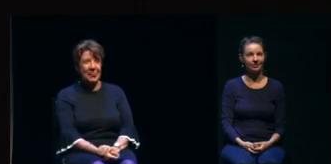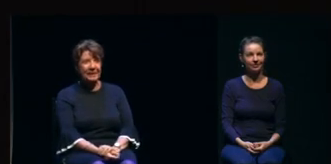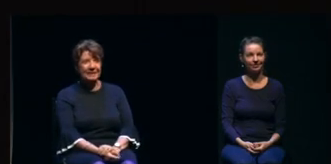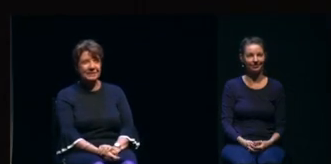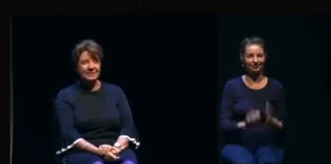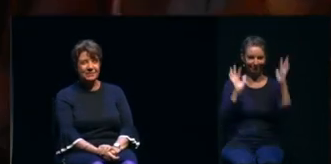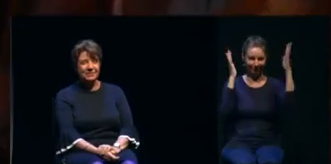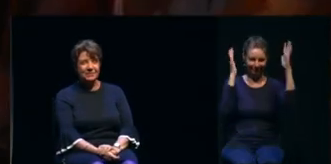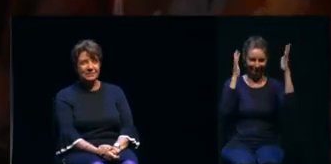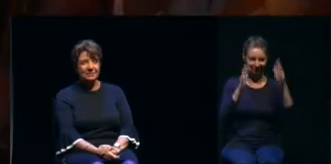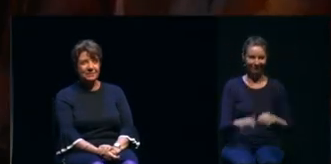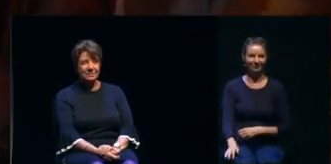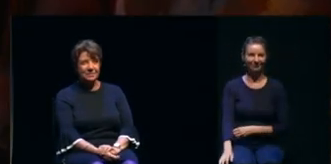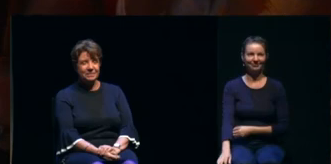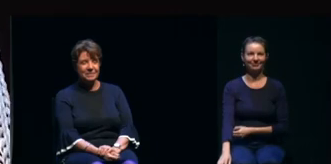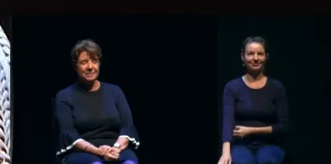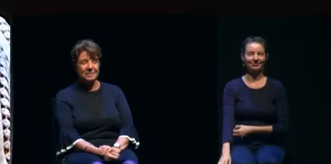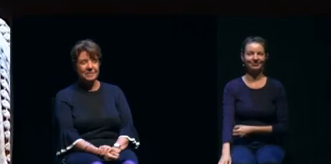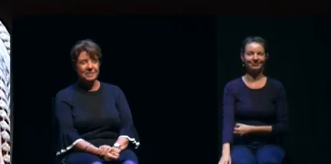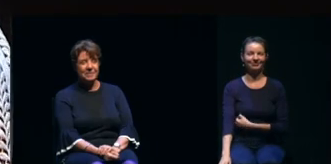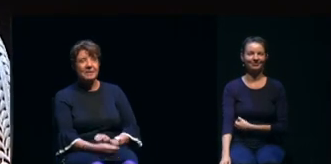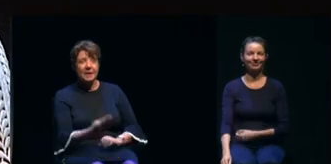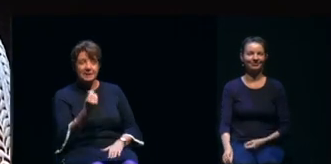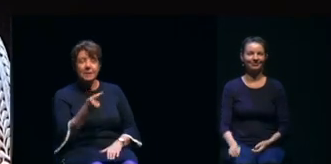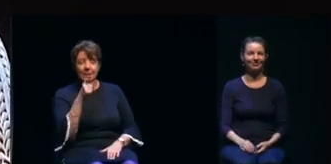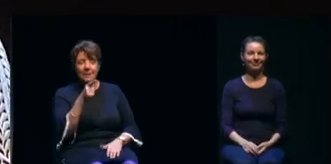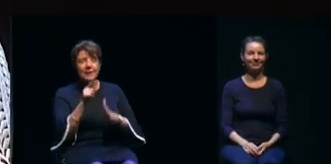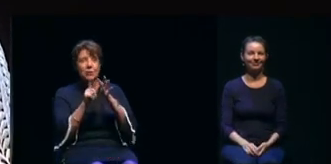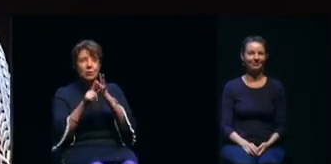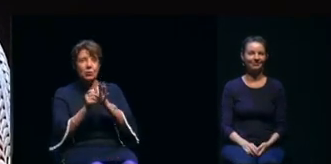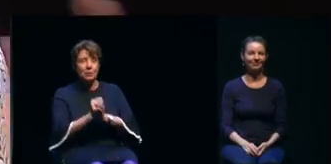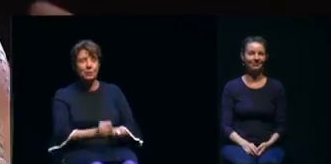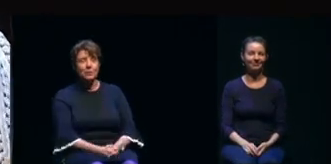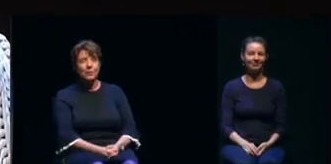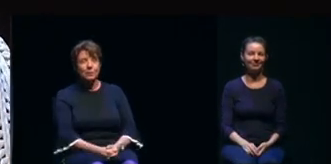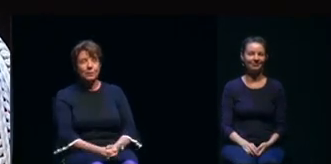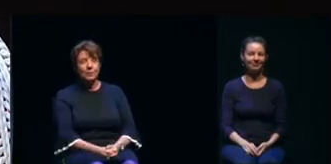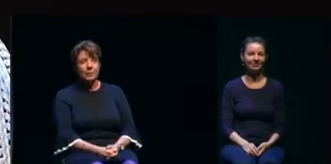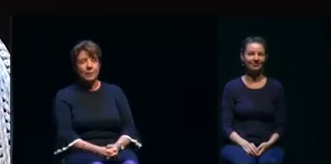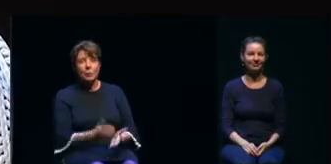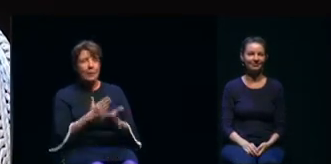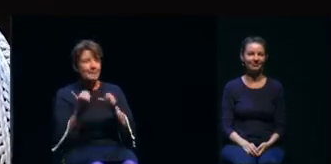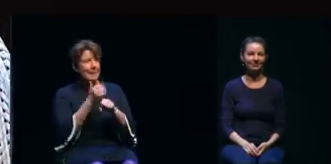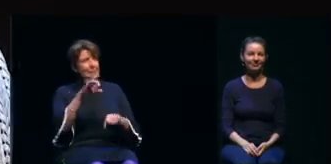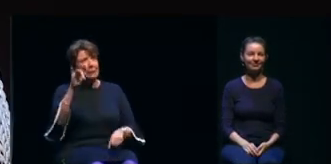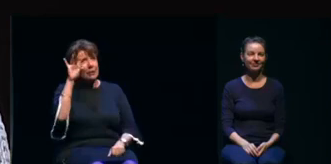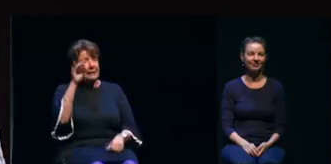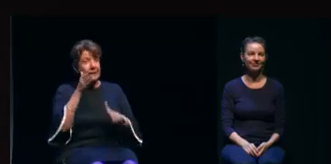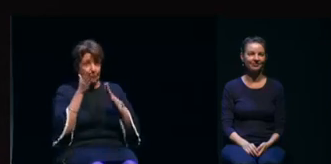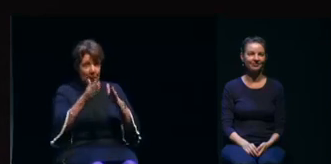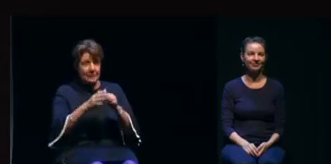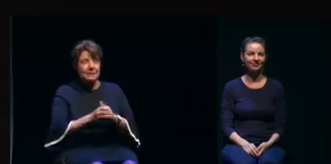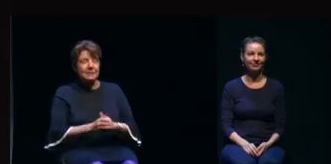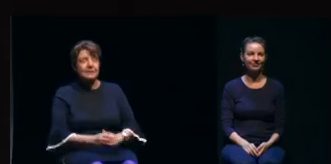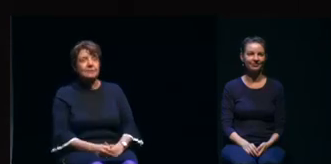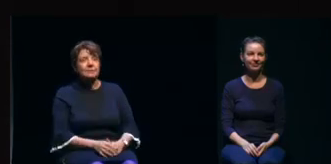Thank you. One of the things that you do, Caitlin, it just partly drives me crazy, is you talk